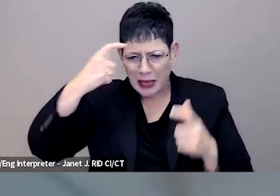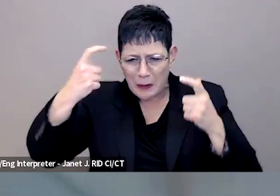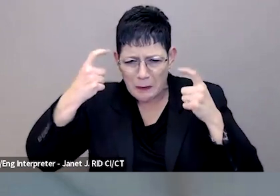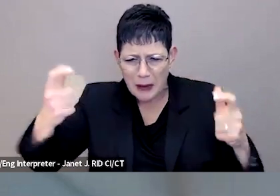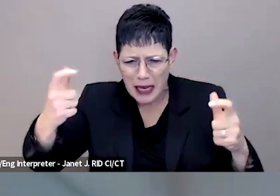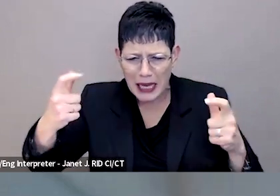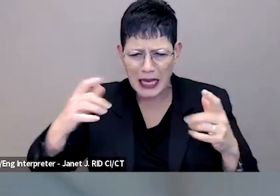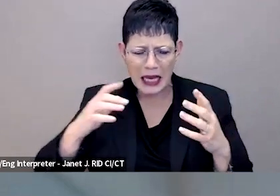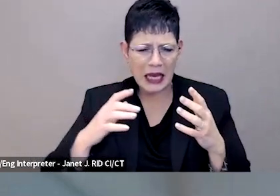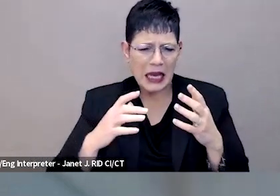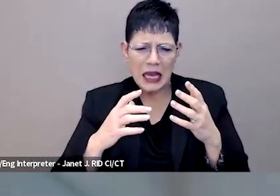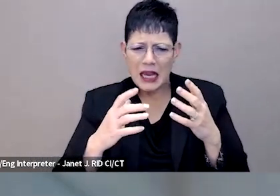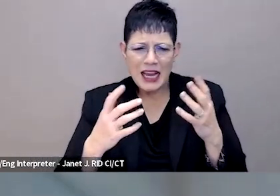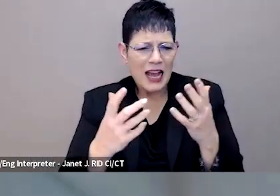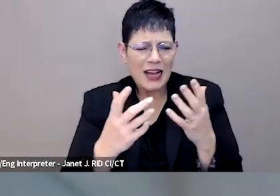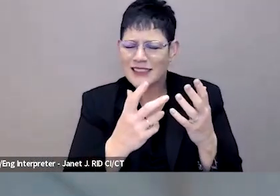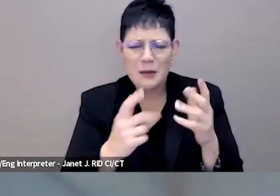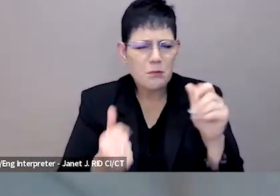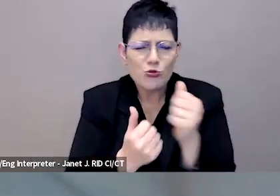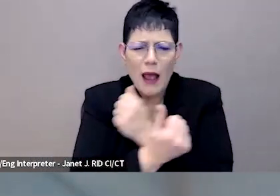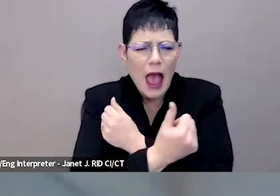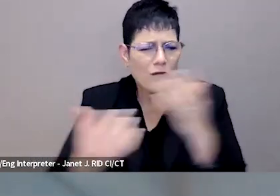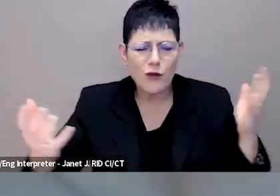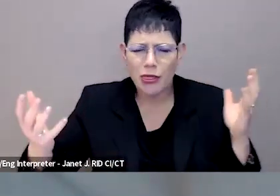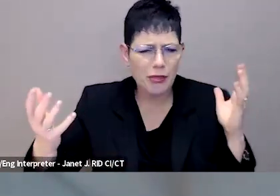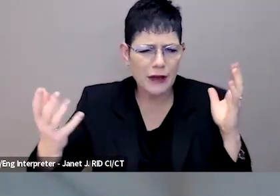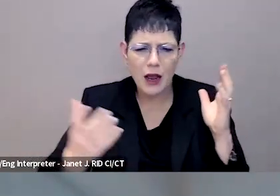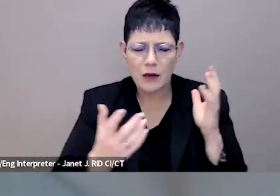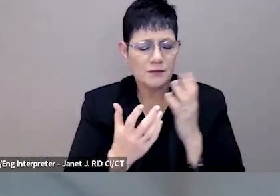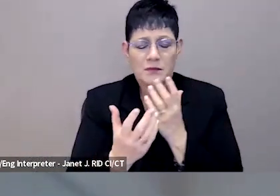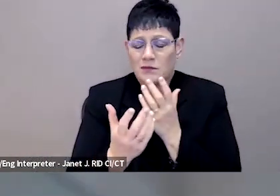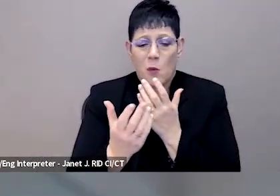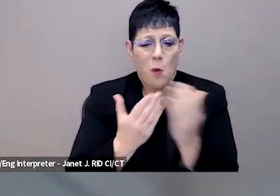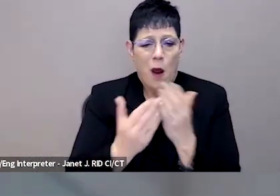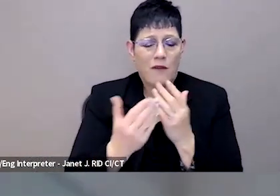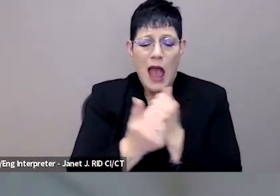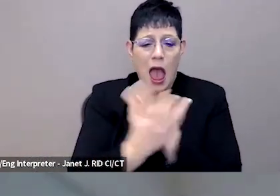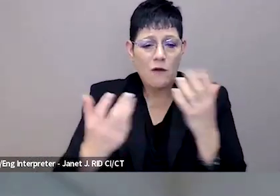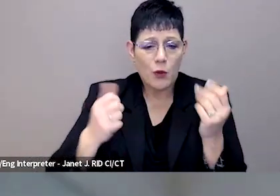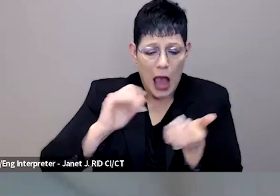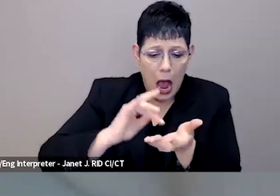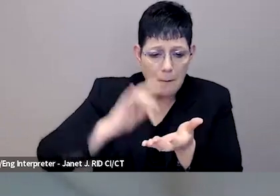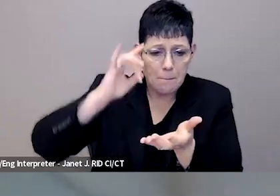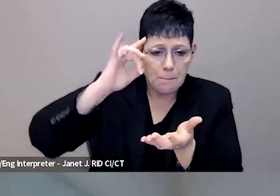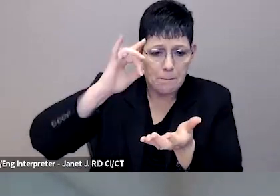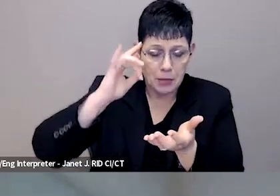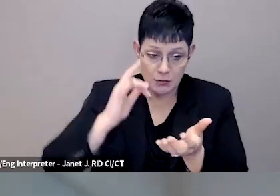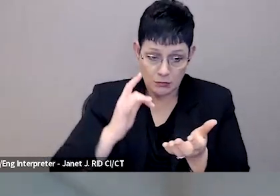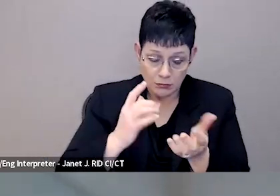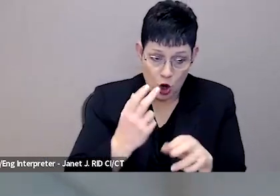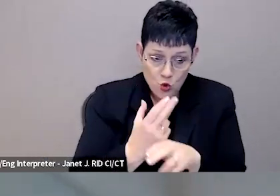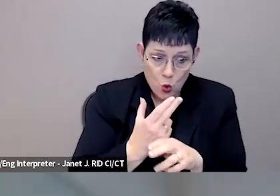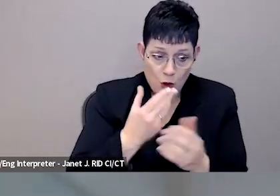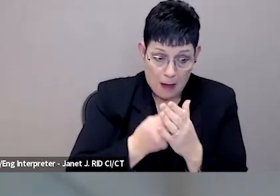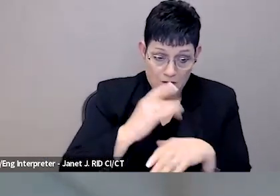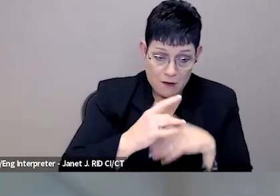pursuing all of the strategies, including strategies that leverage and maximize existing payment streams